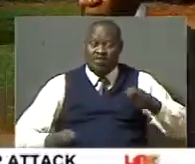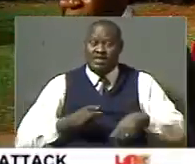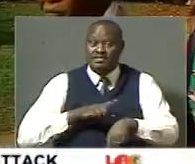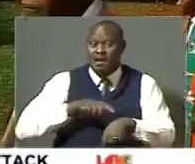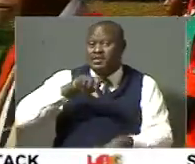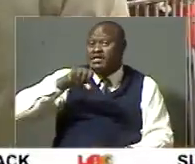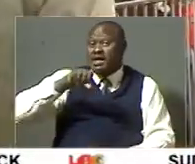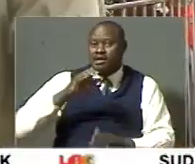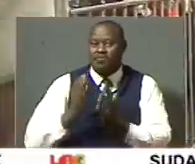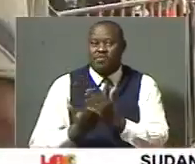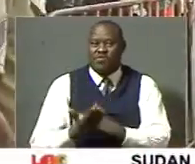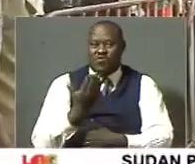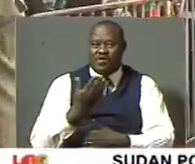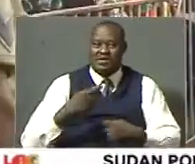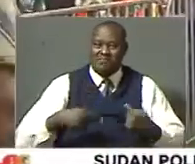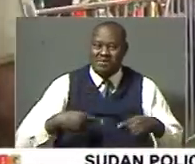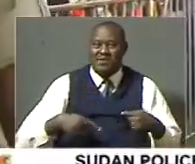Tuesday morning.